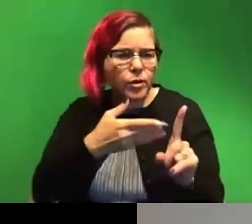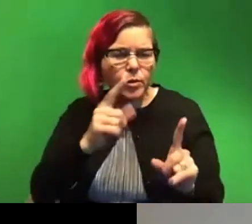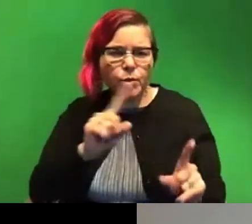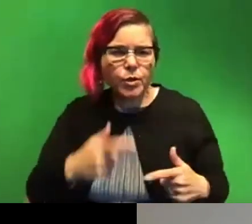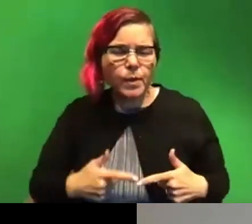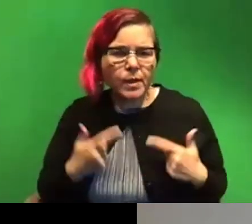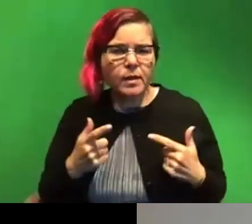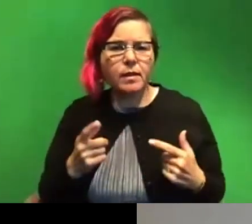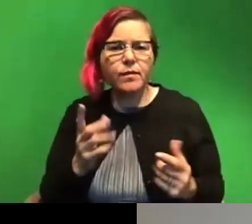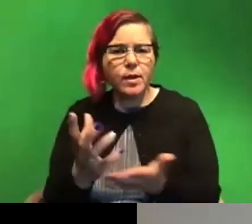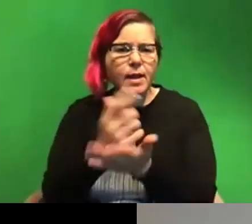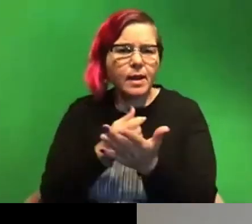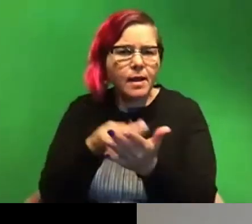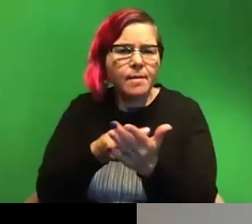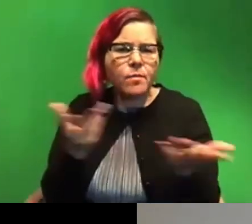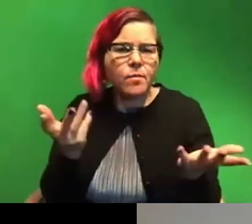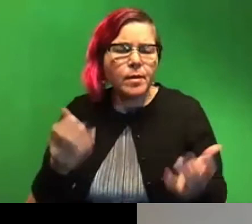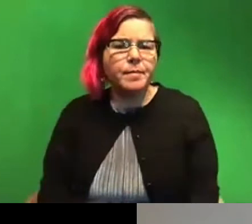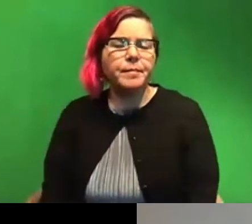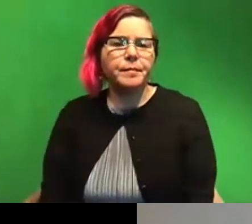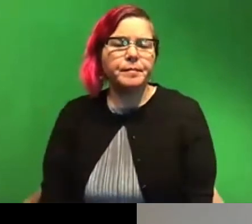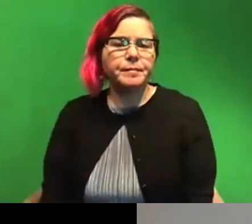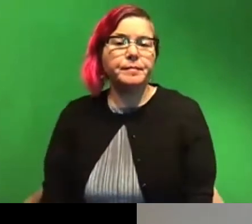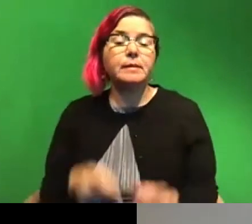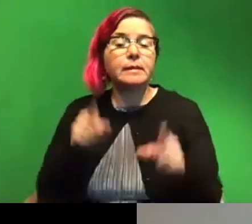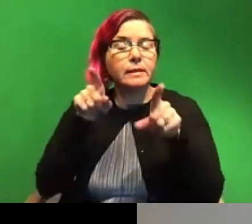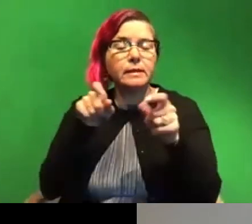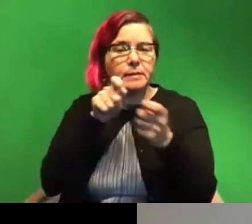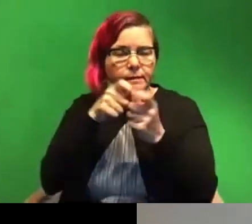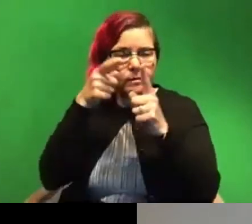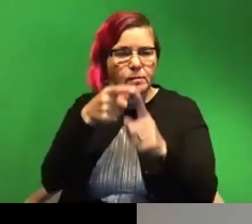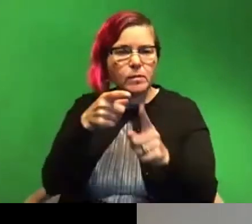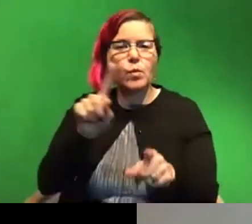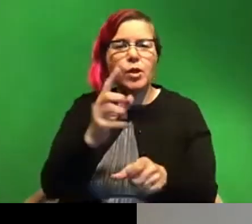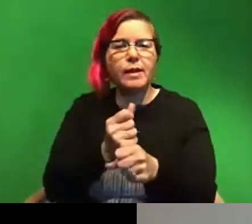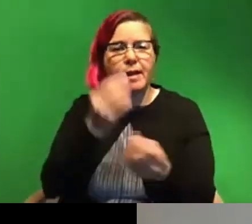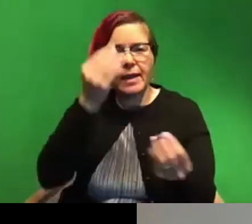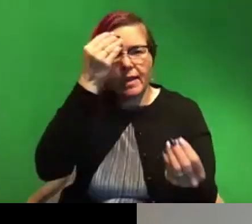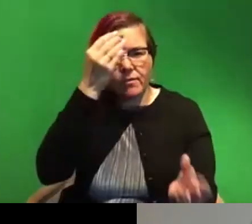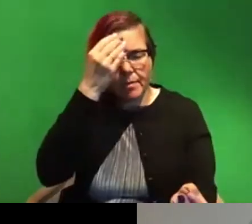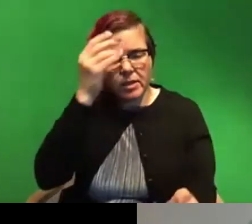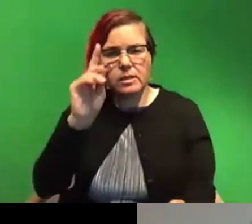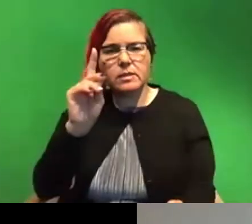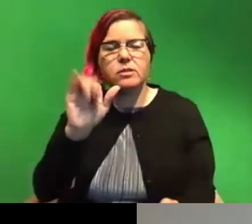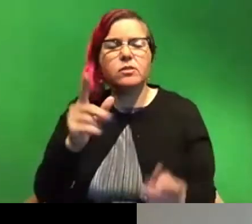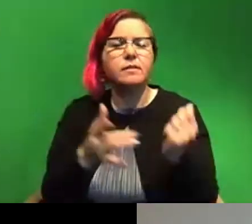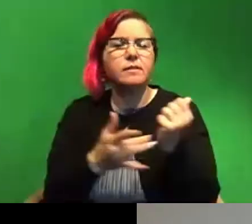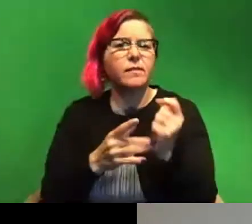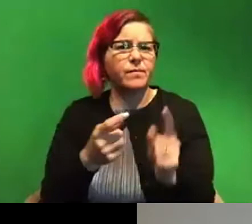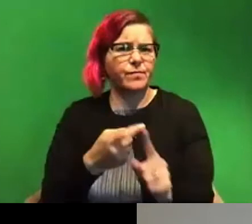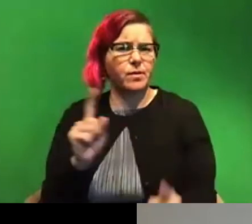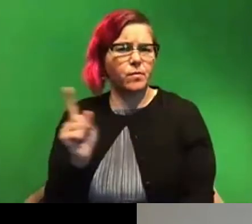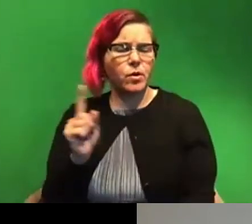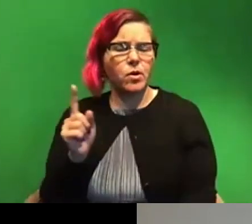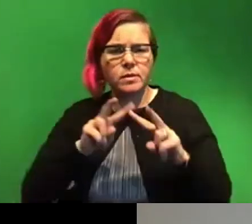what's your income, things like that. But I'm specifically looking at where they're getting their information on digital technologies from. And I'm looking at if